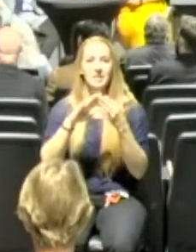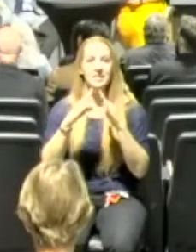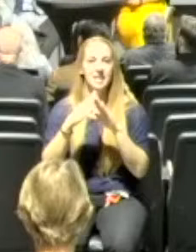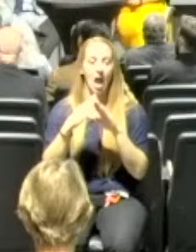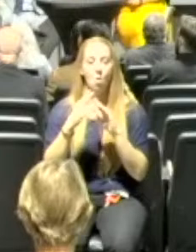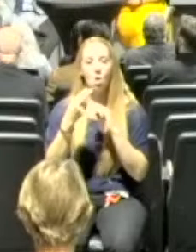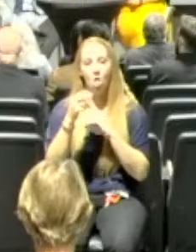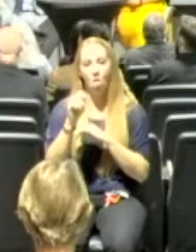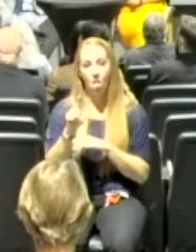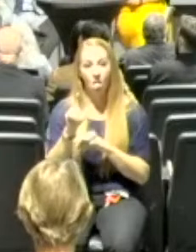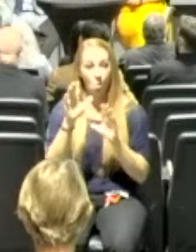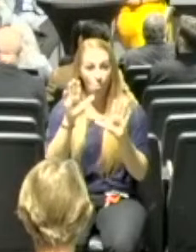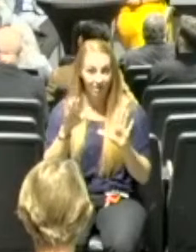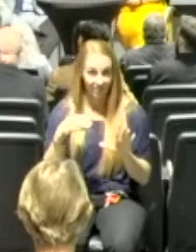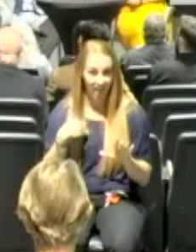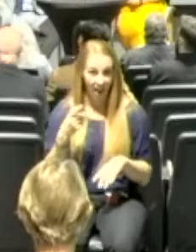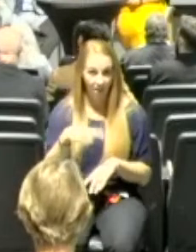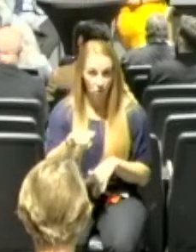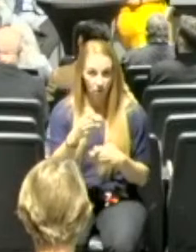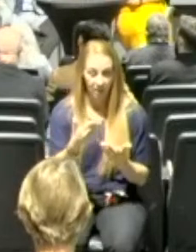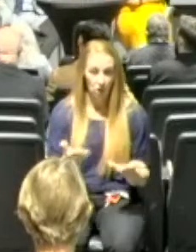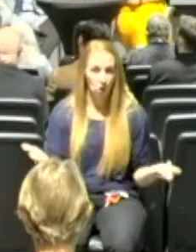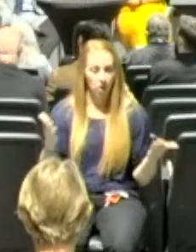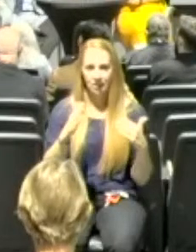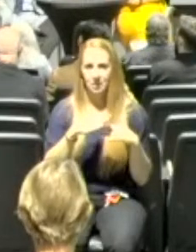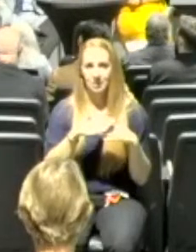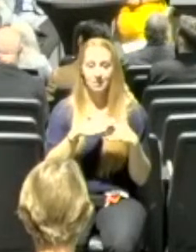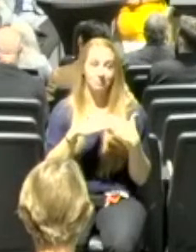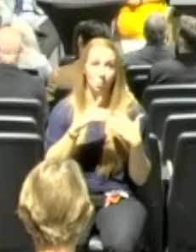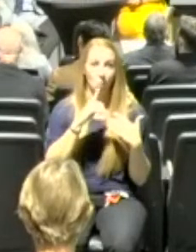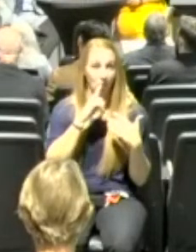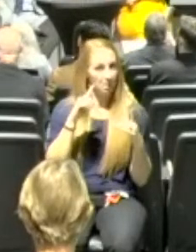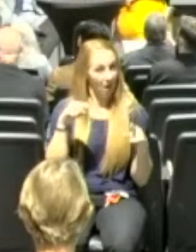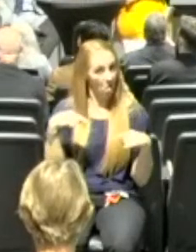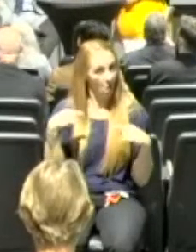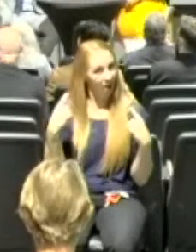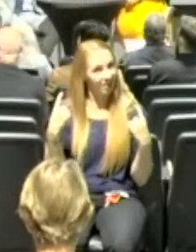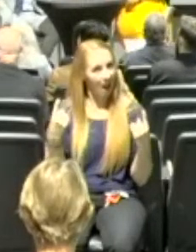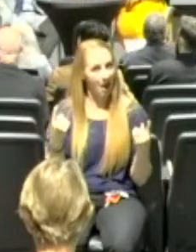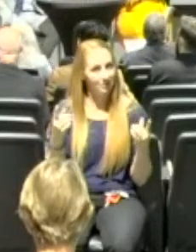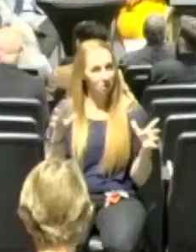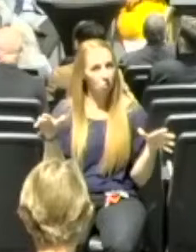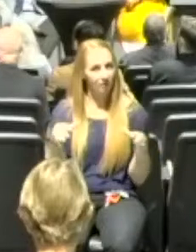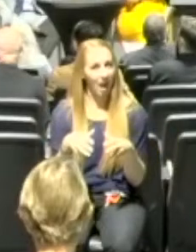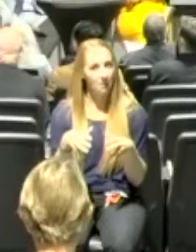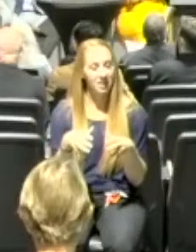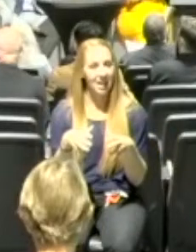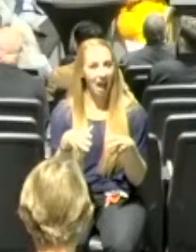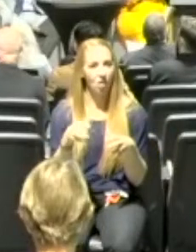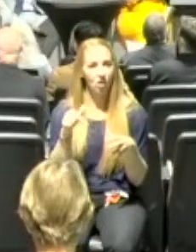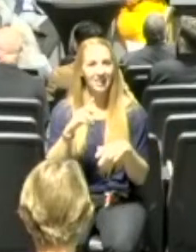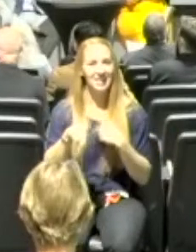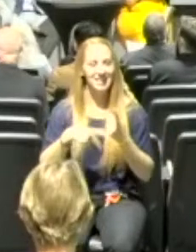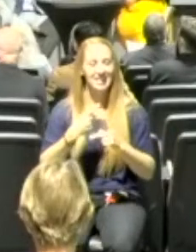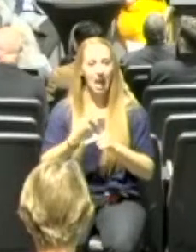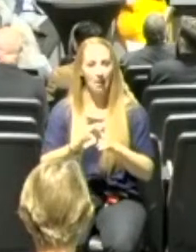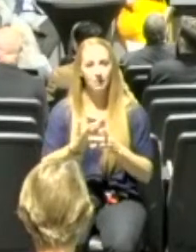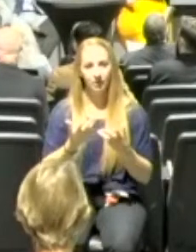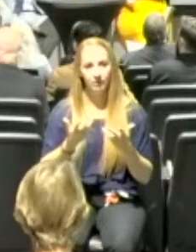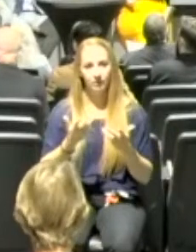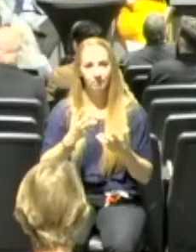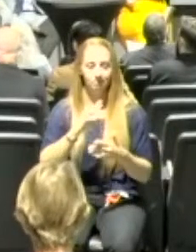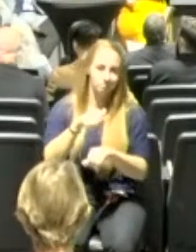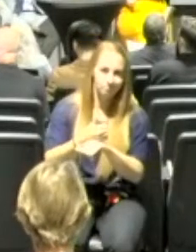here. I don't have to tell you, it's been more than a minute since we've been able to come together in this type of space,